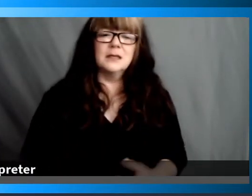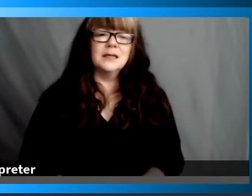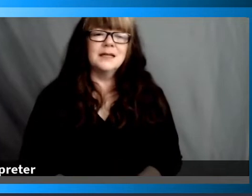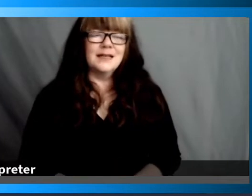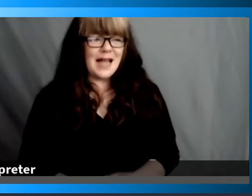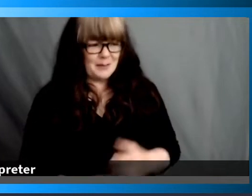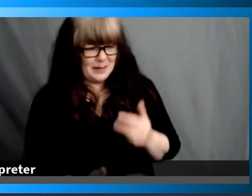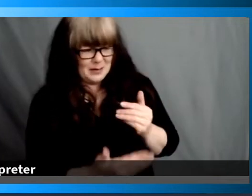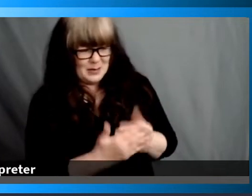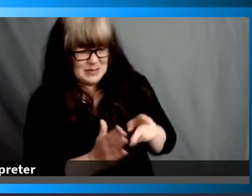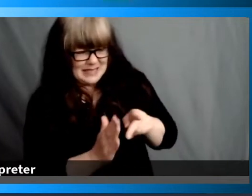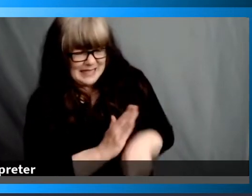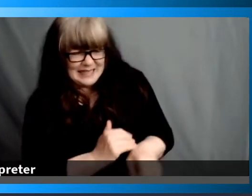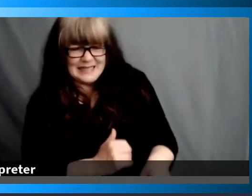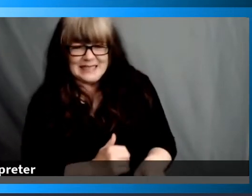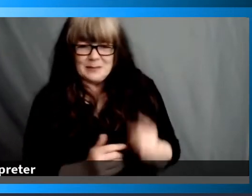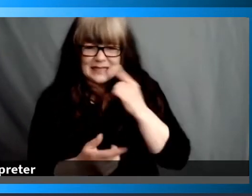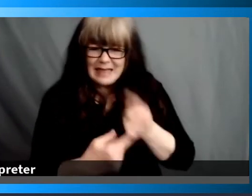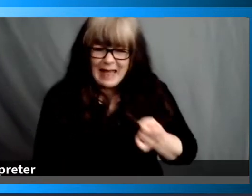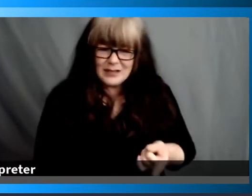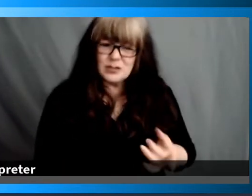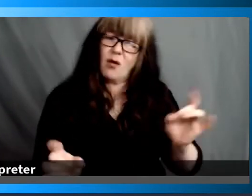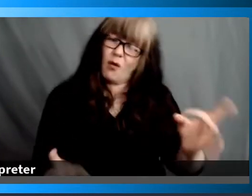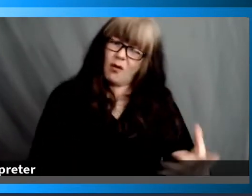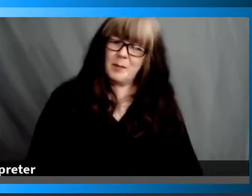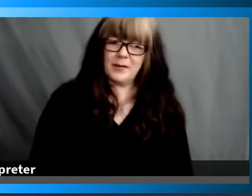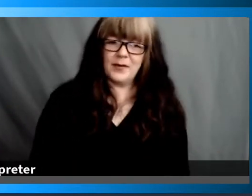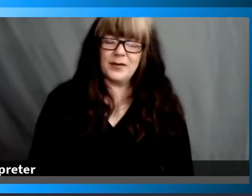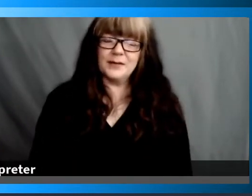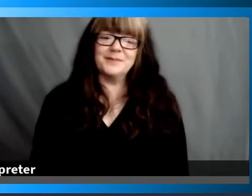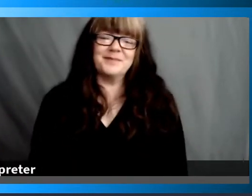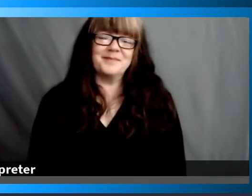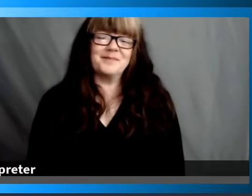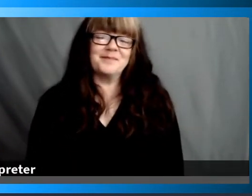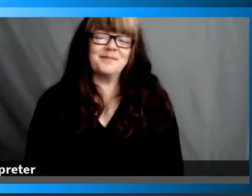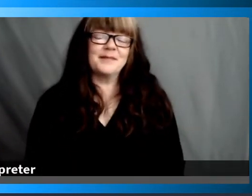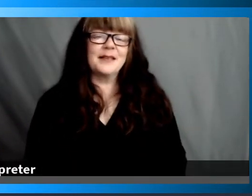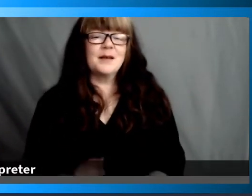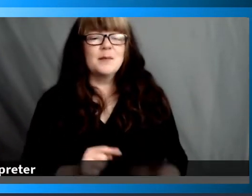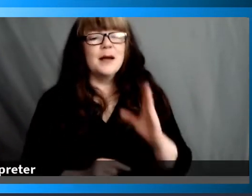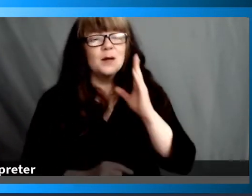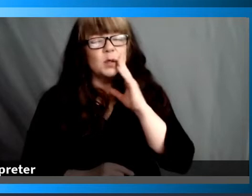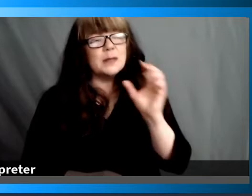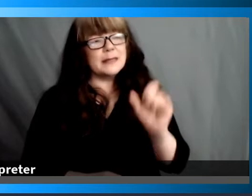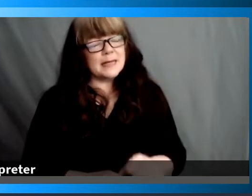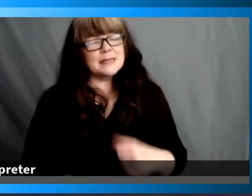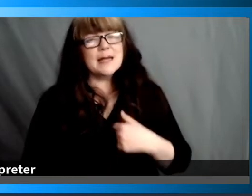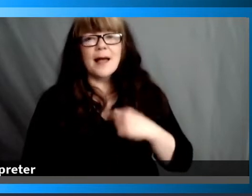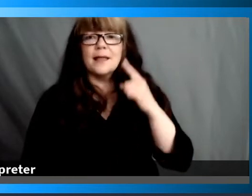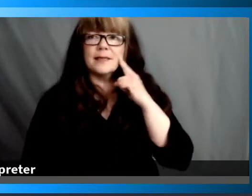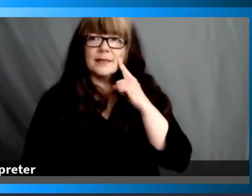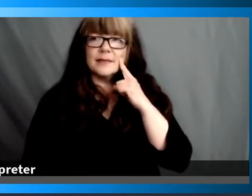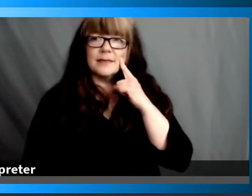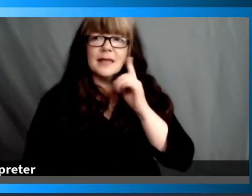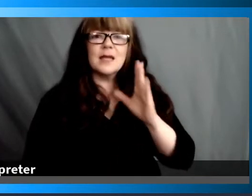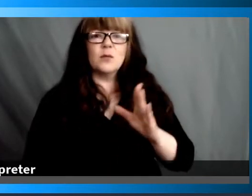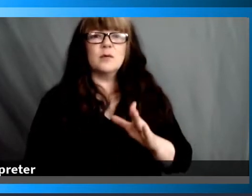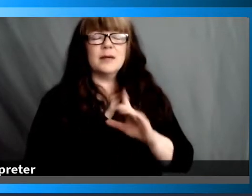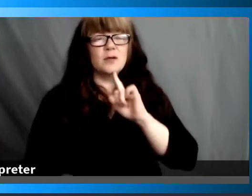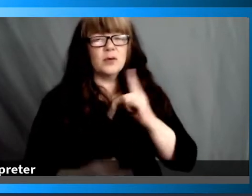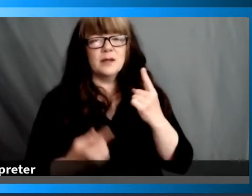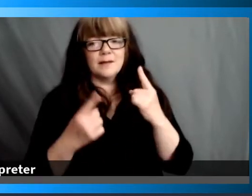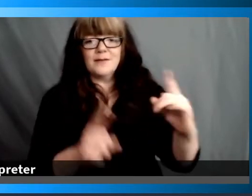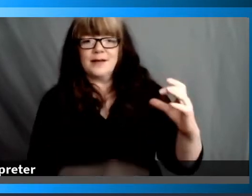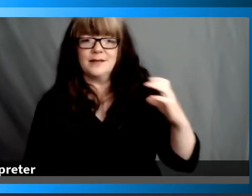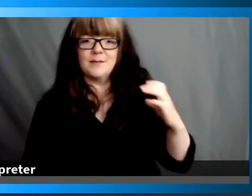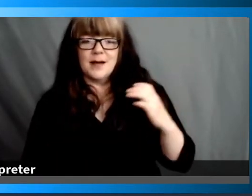a guy. He's an allergy. It's horrible. But yeah, no, I think he would be a really effective boss and actually would care about